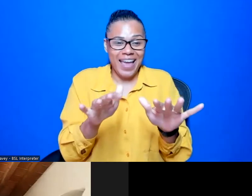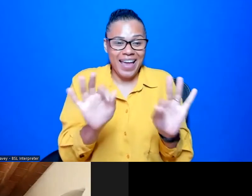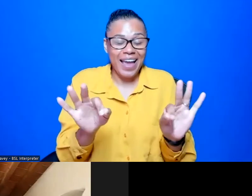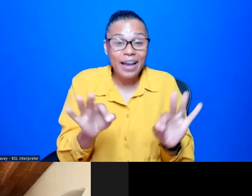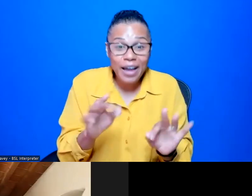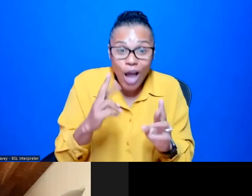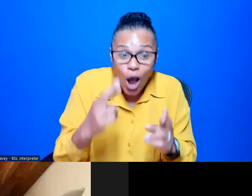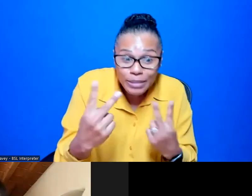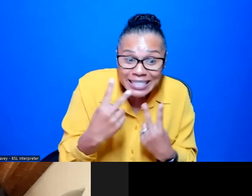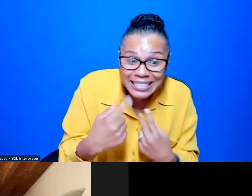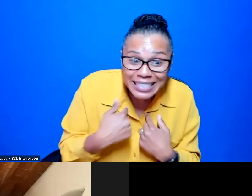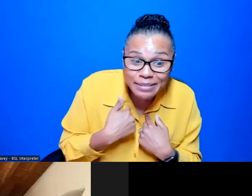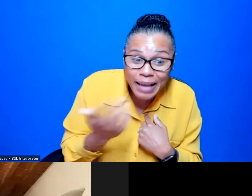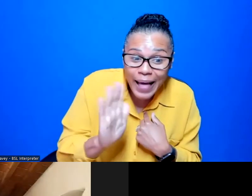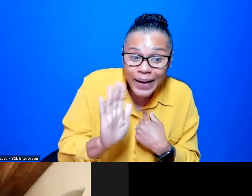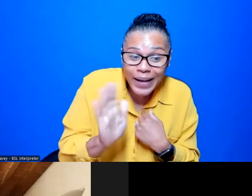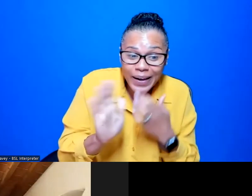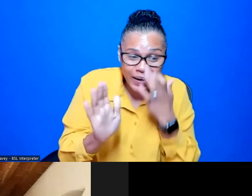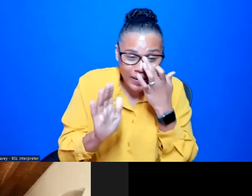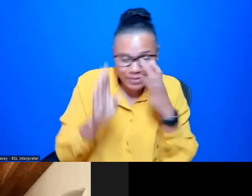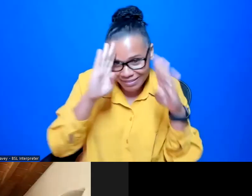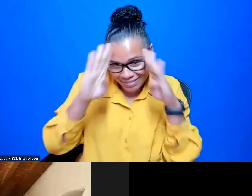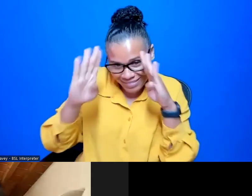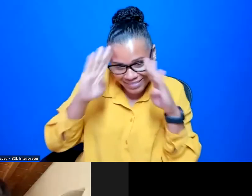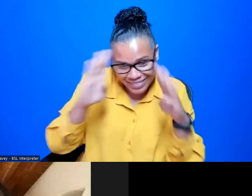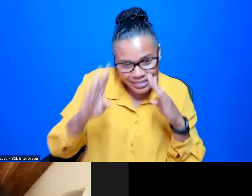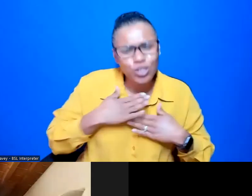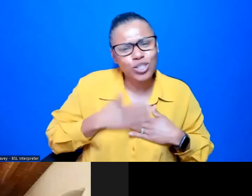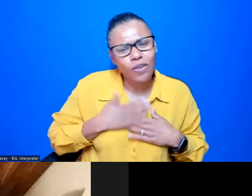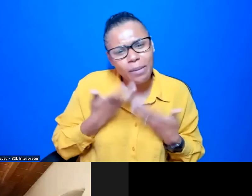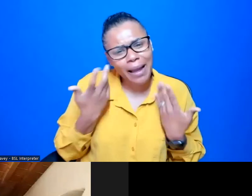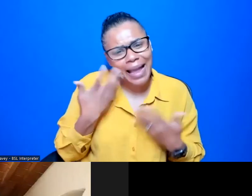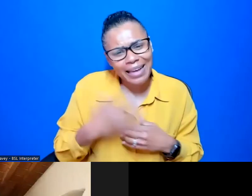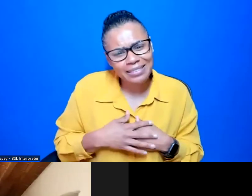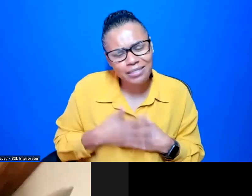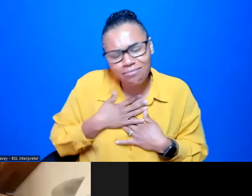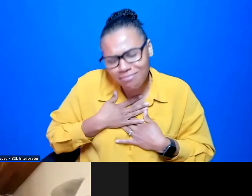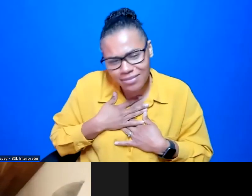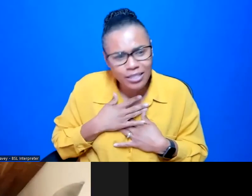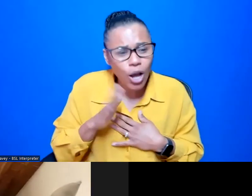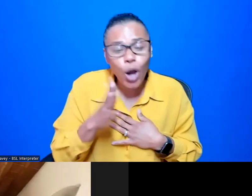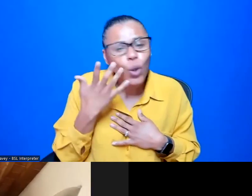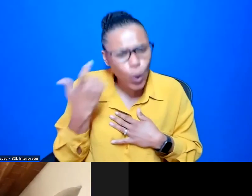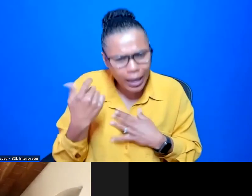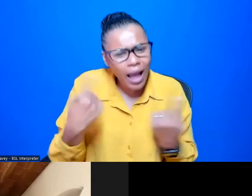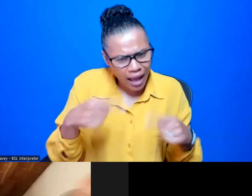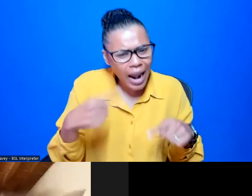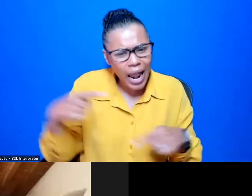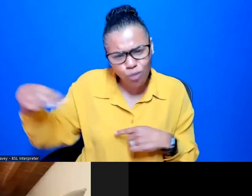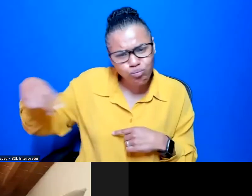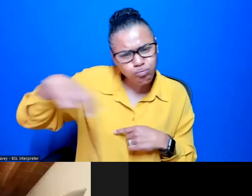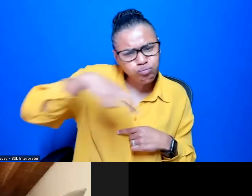Ciao. Ciao. Ciao, ciao, ciao. Is that Sorry, a cat? I've got my cat. Is that your cat? Sorry. Oh, well, your Yeah. cat can make an appearance as